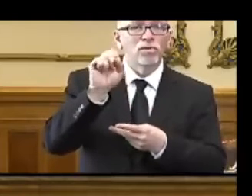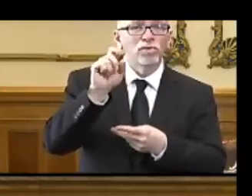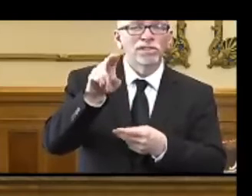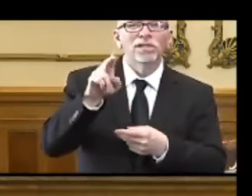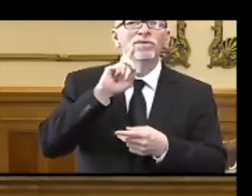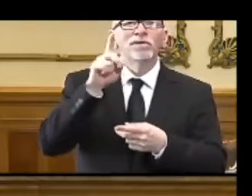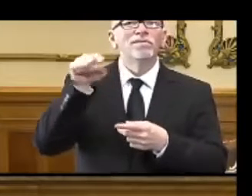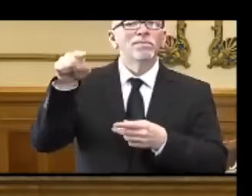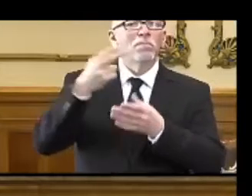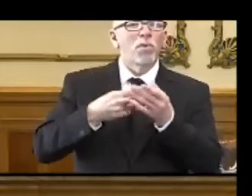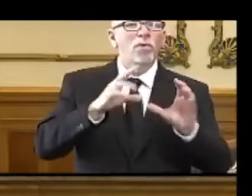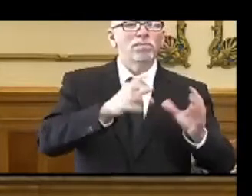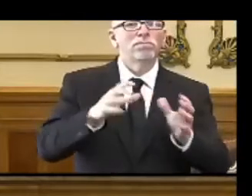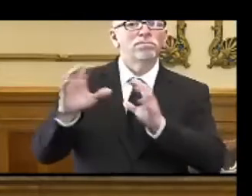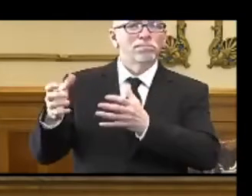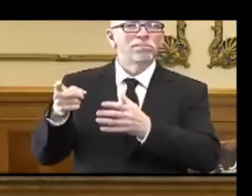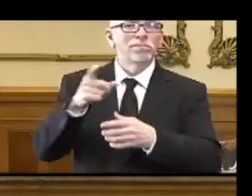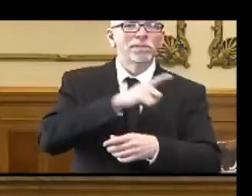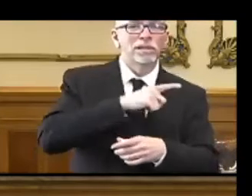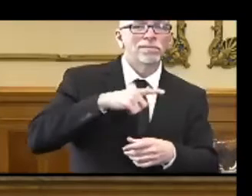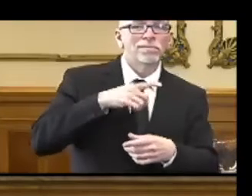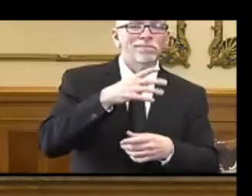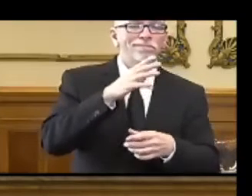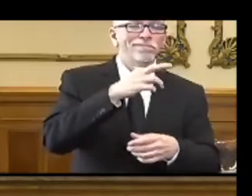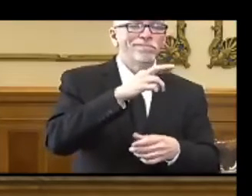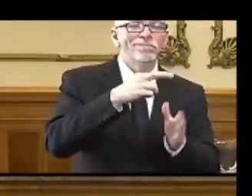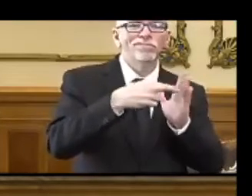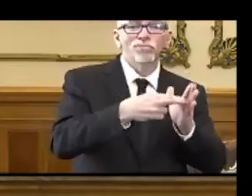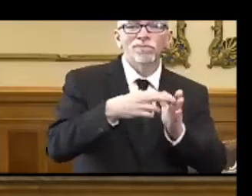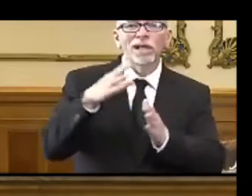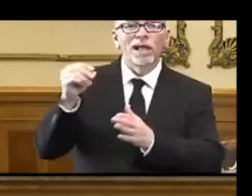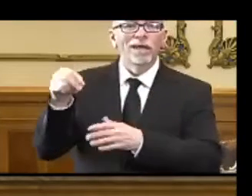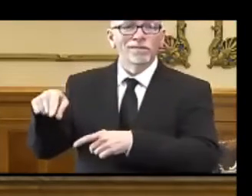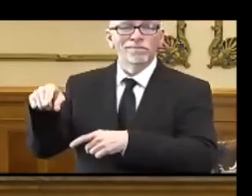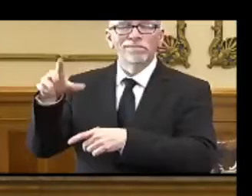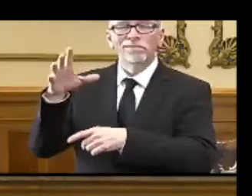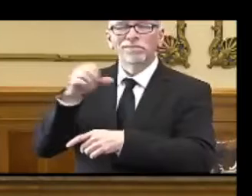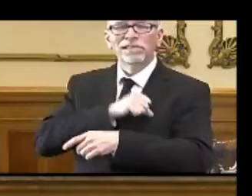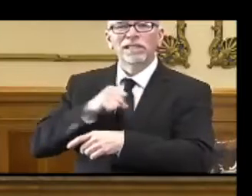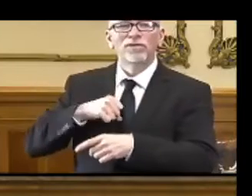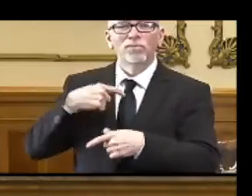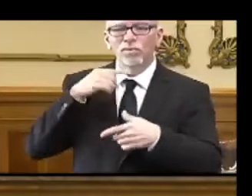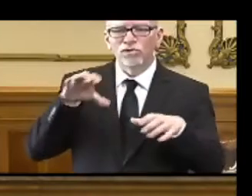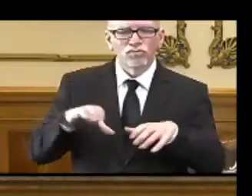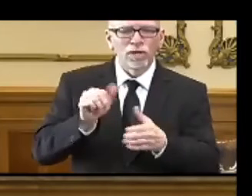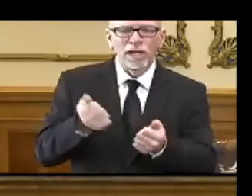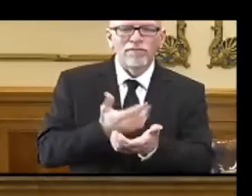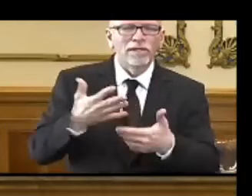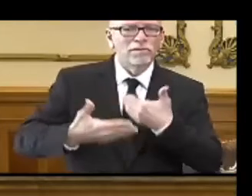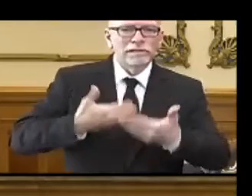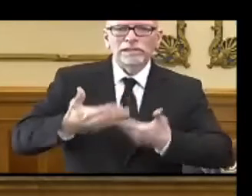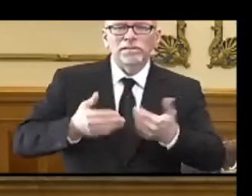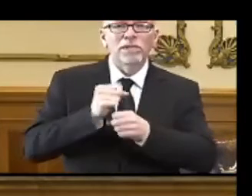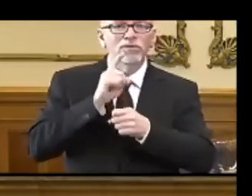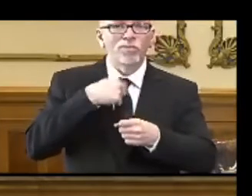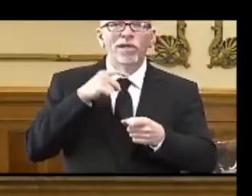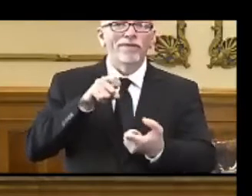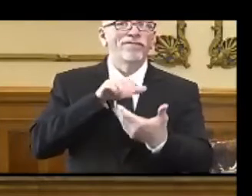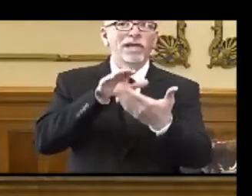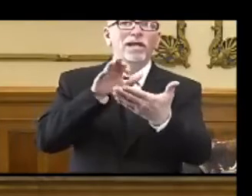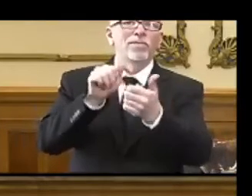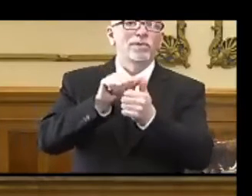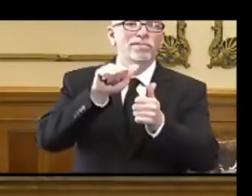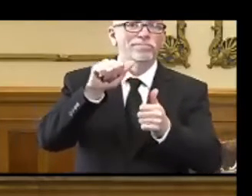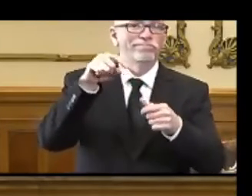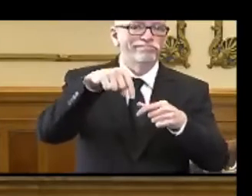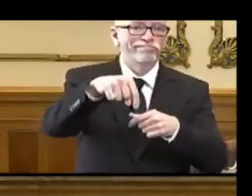chambers of the General Assembly to make sure that we properly coordinate and do our due diligence with all of these issues we will have to deal with.